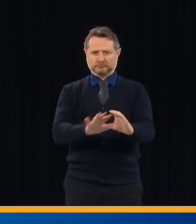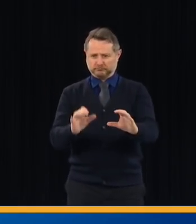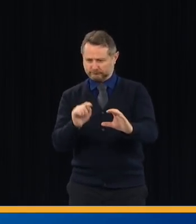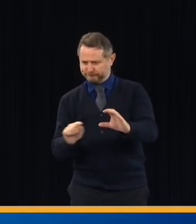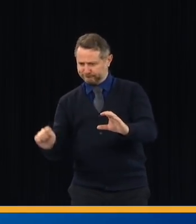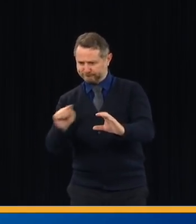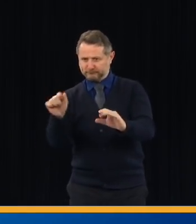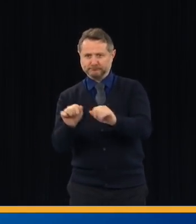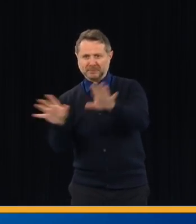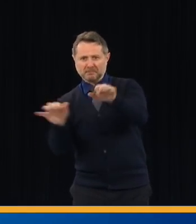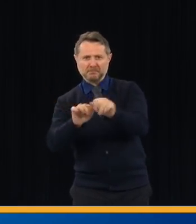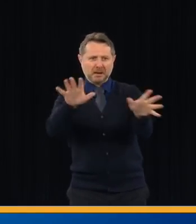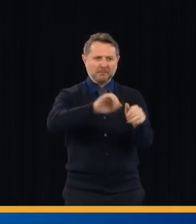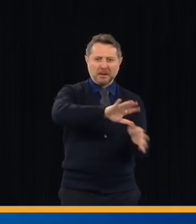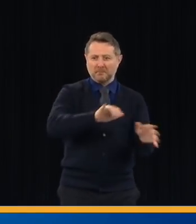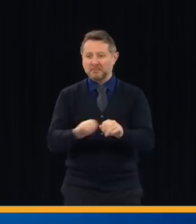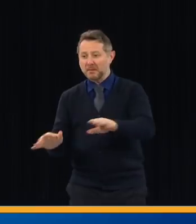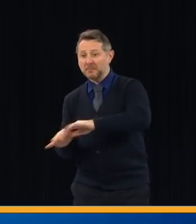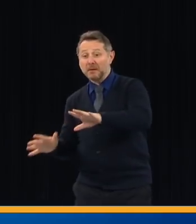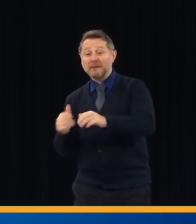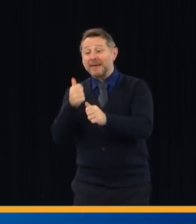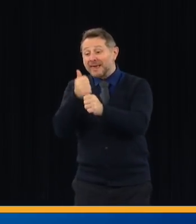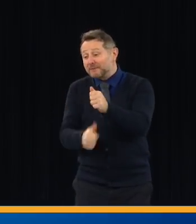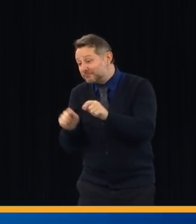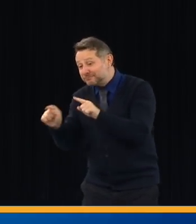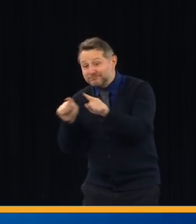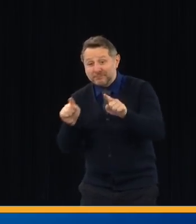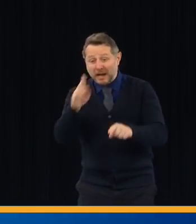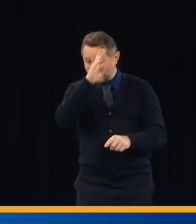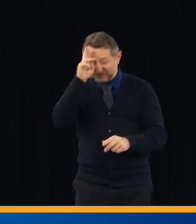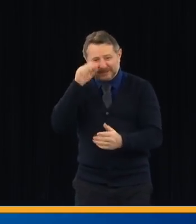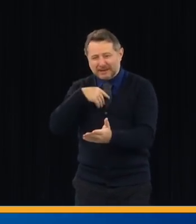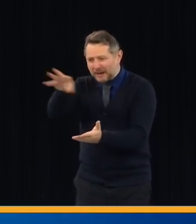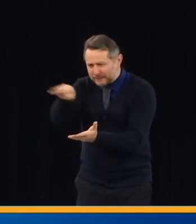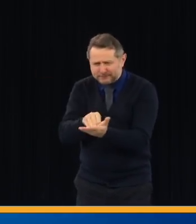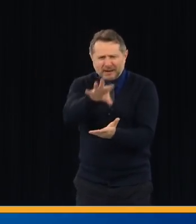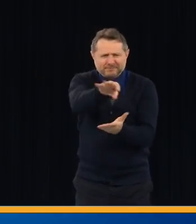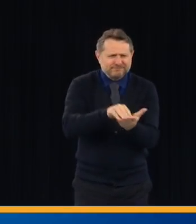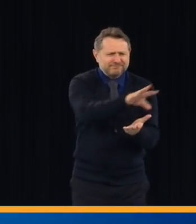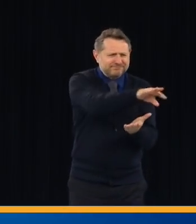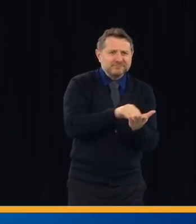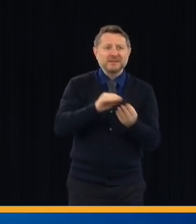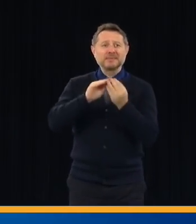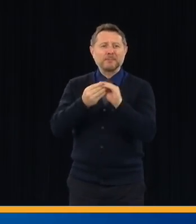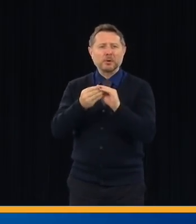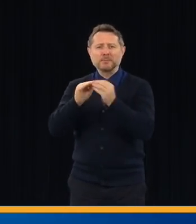by hospital, and we can see just where the numbers are increasing.